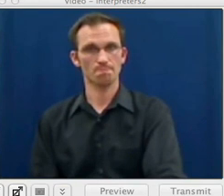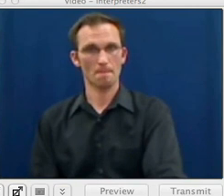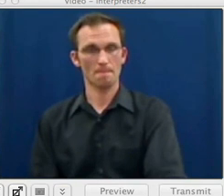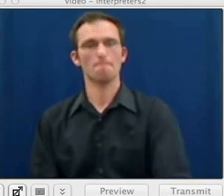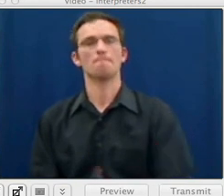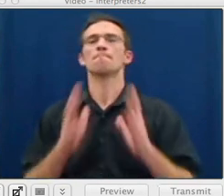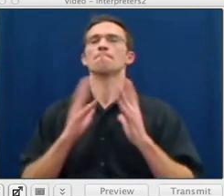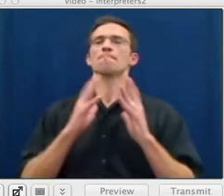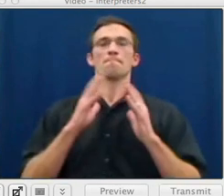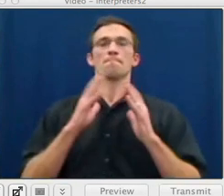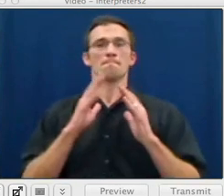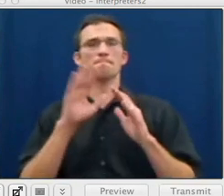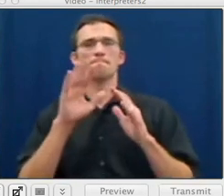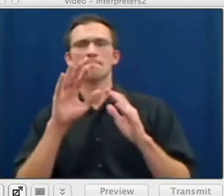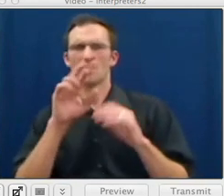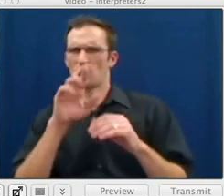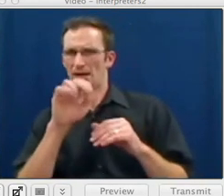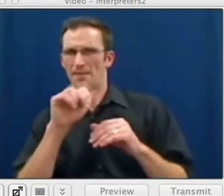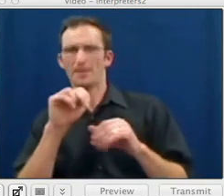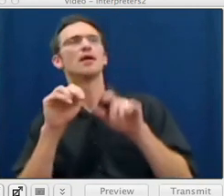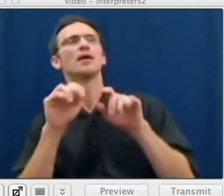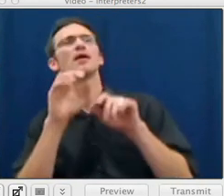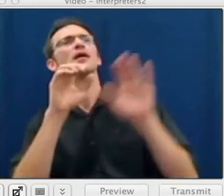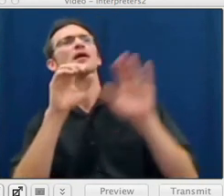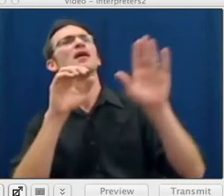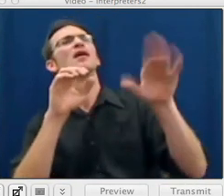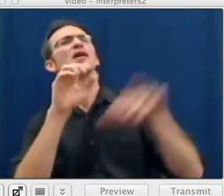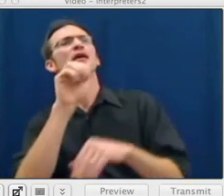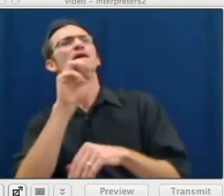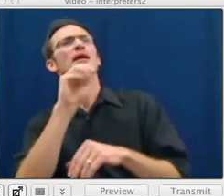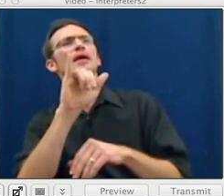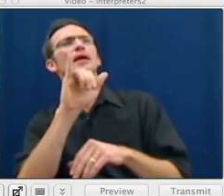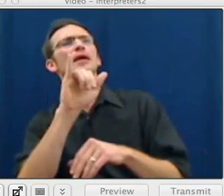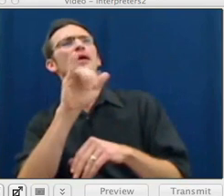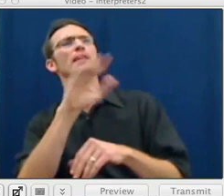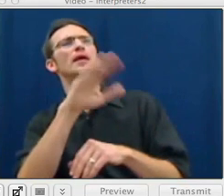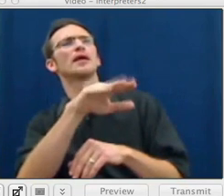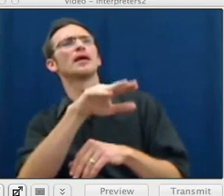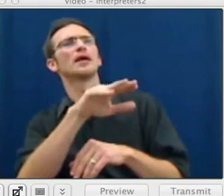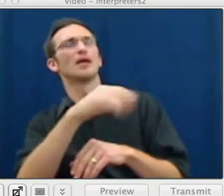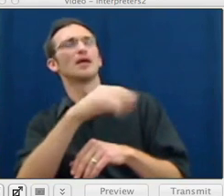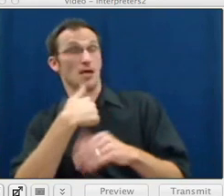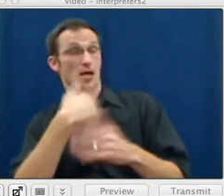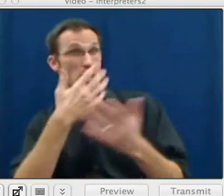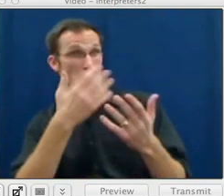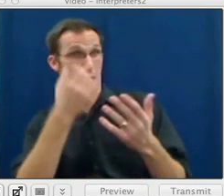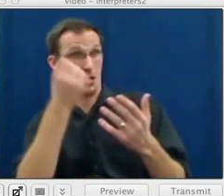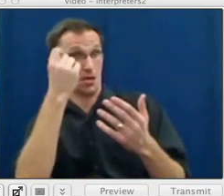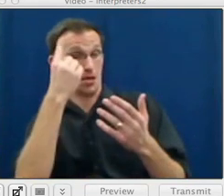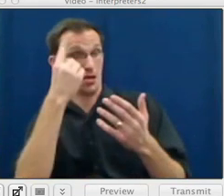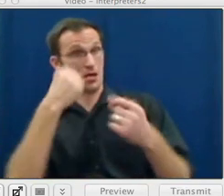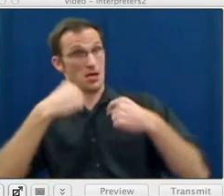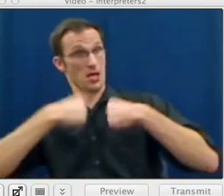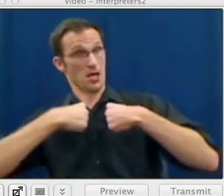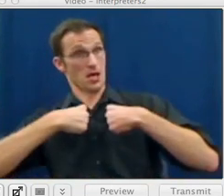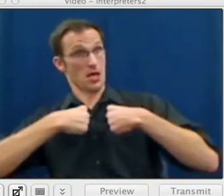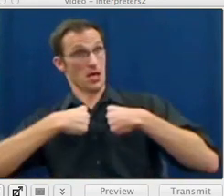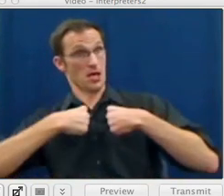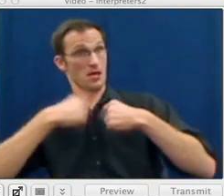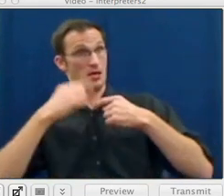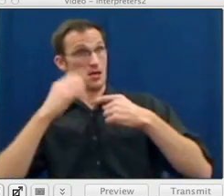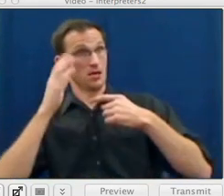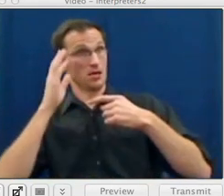Okay, Amy, can I just ask a quick question? I'm under the impression that I'm going to be